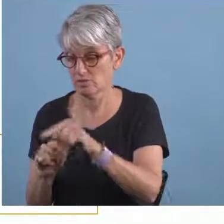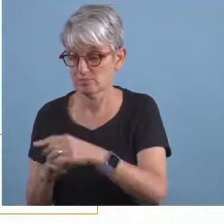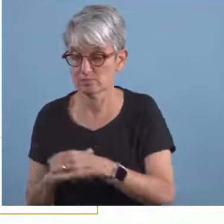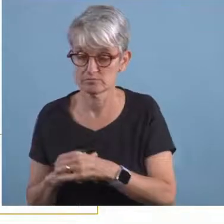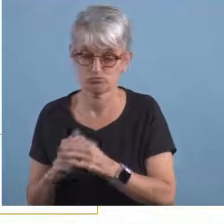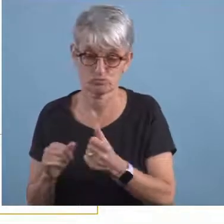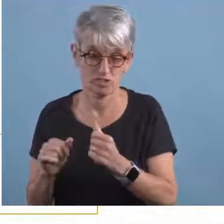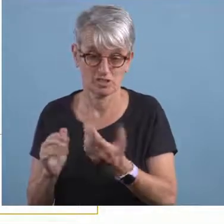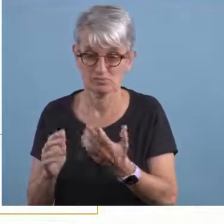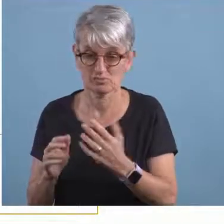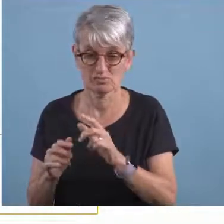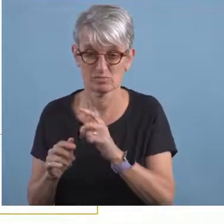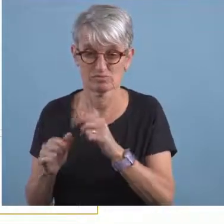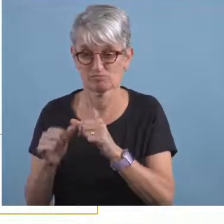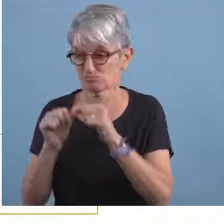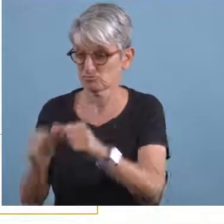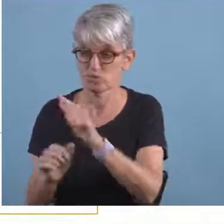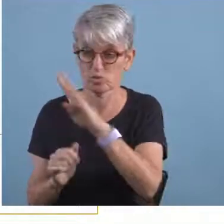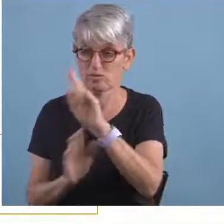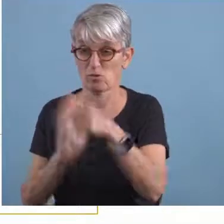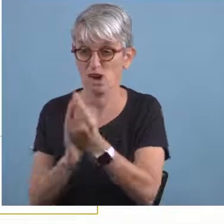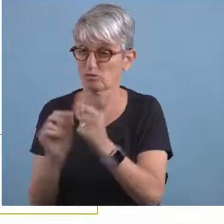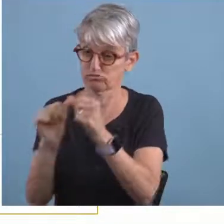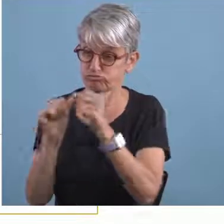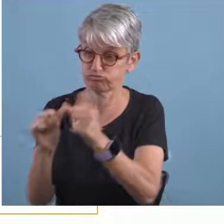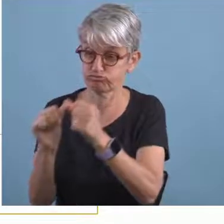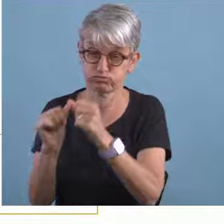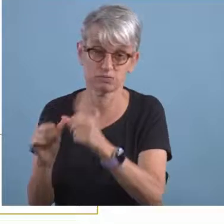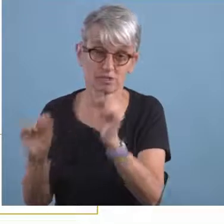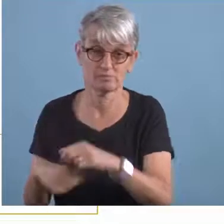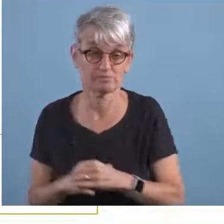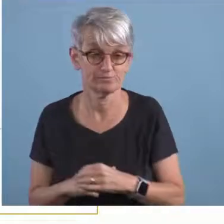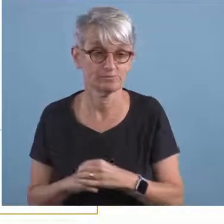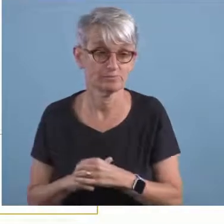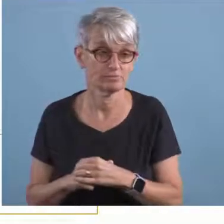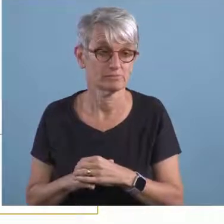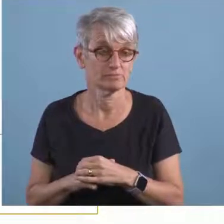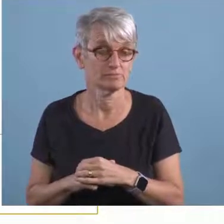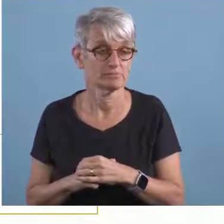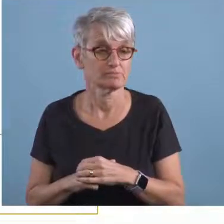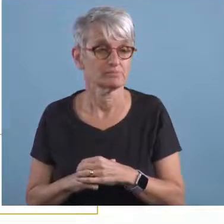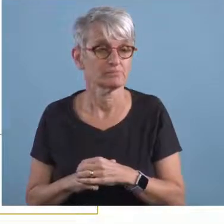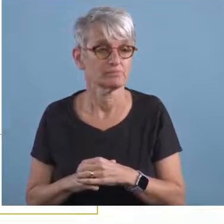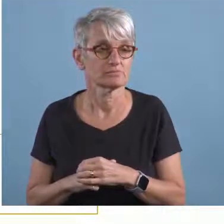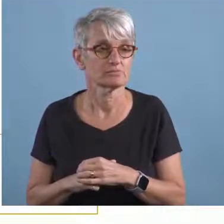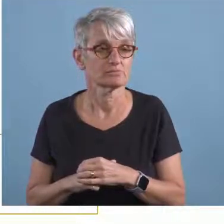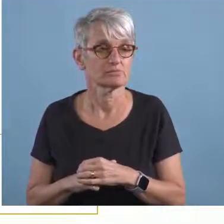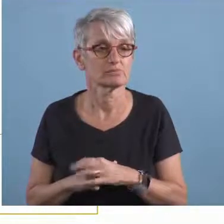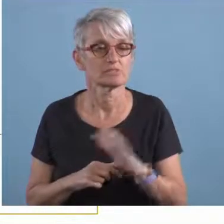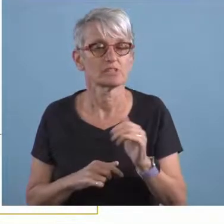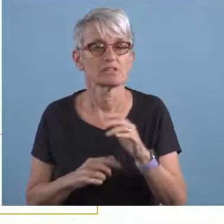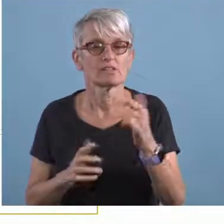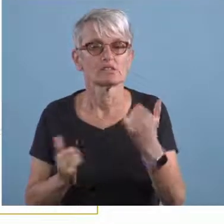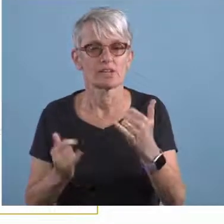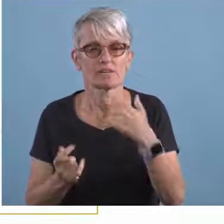can sign up for a 24-hour session if you were so inclined. And then in the reformatting that we had to do today,